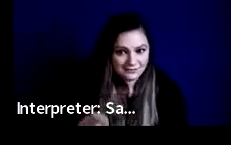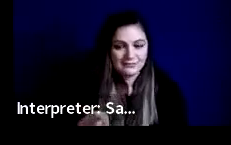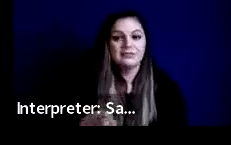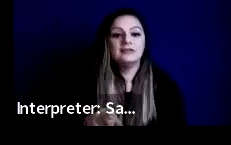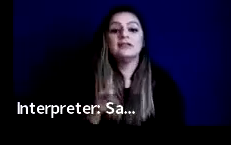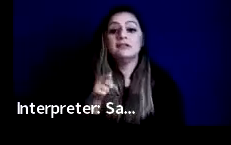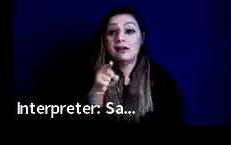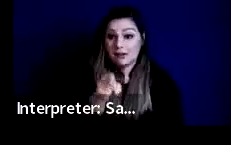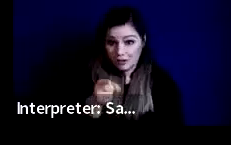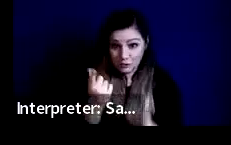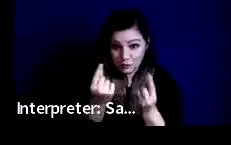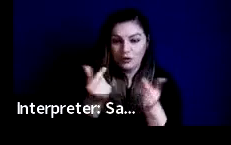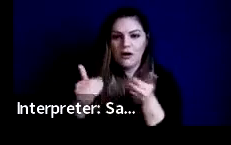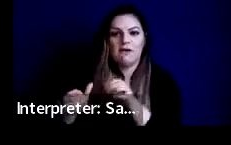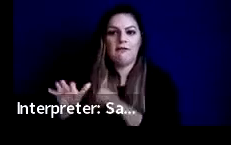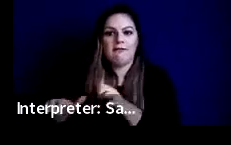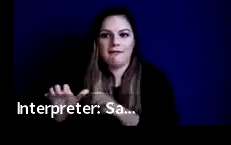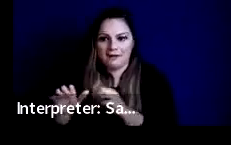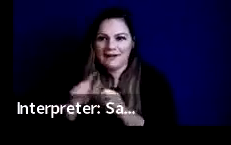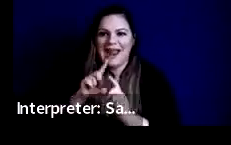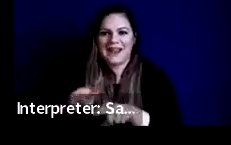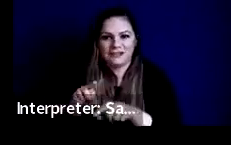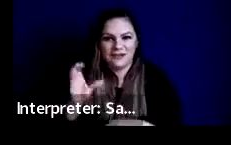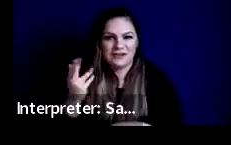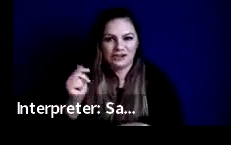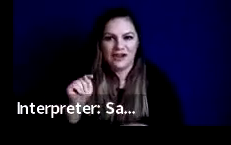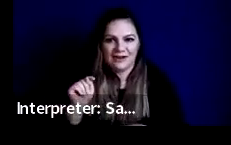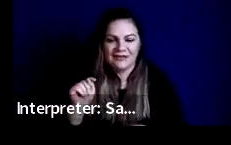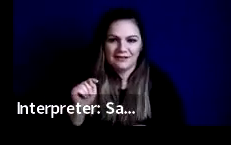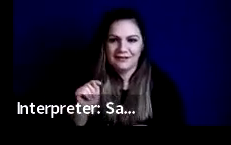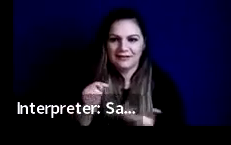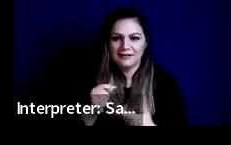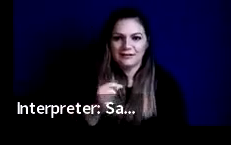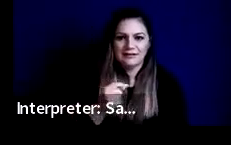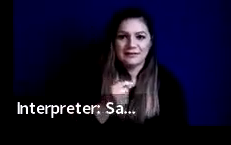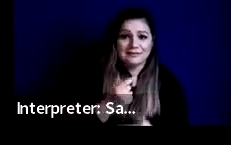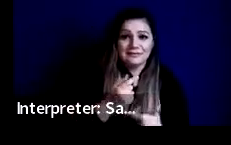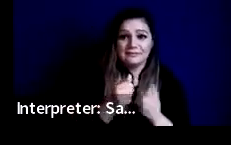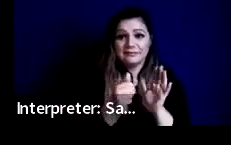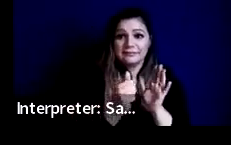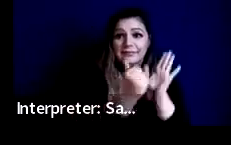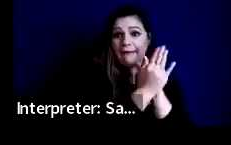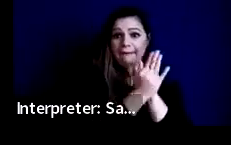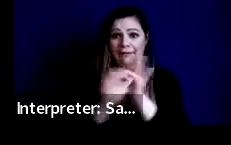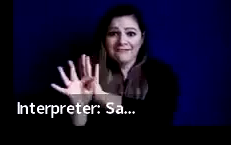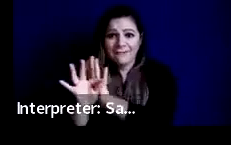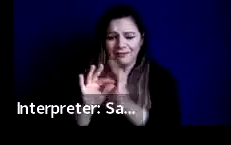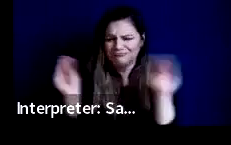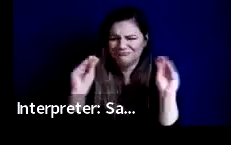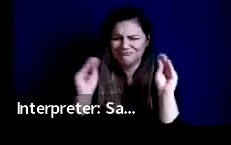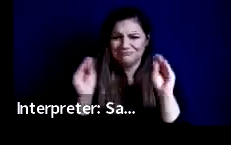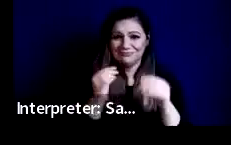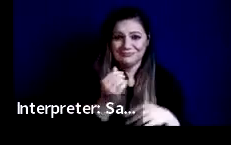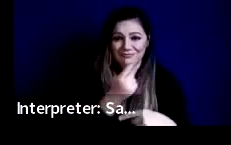in the chat as they come up. There's no right or wrong answers. I'll tell you that right now. We're just gonna ask